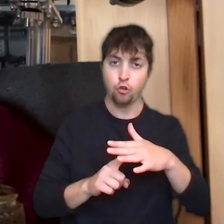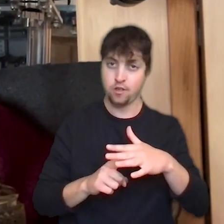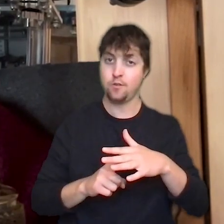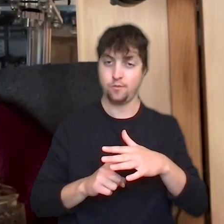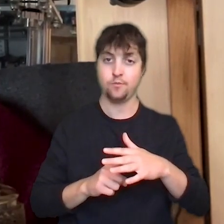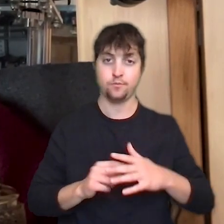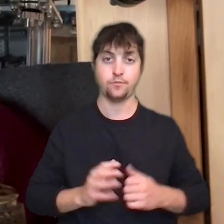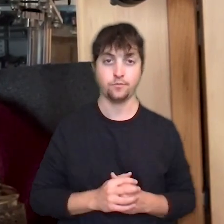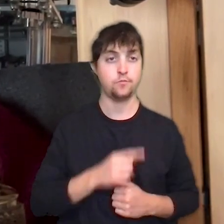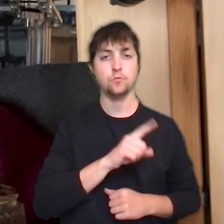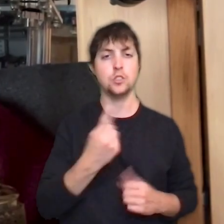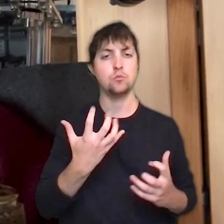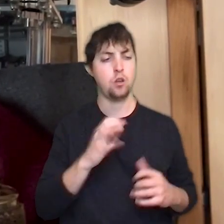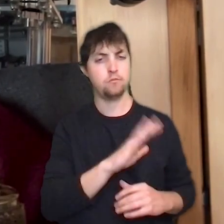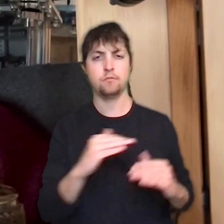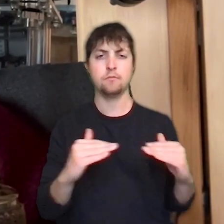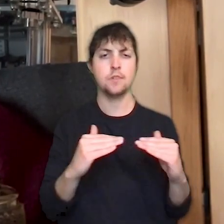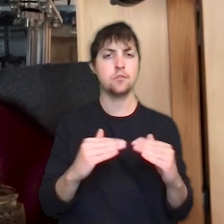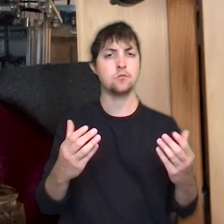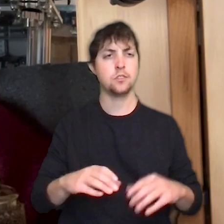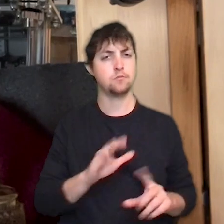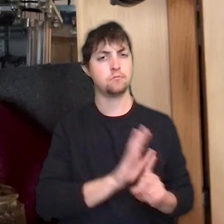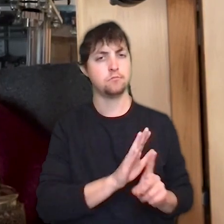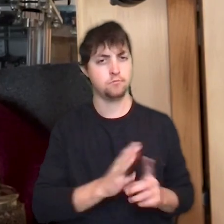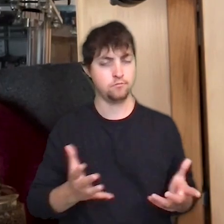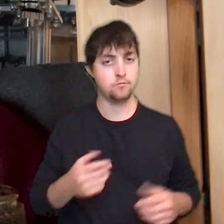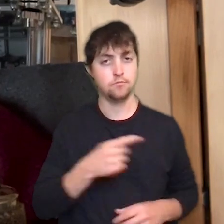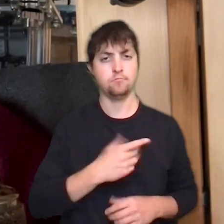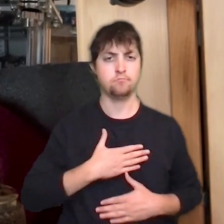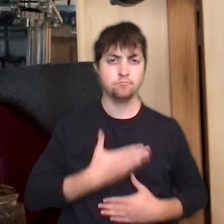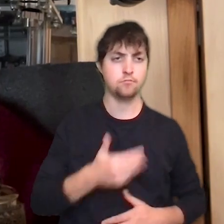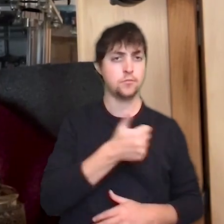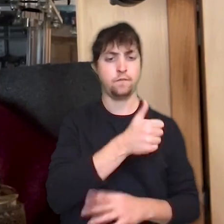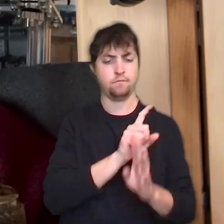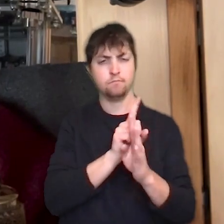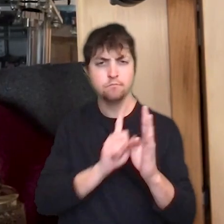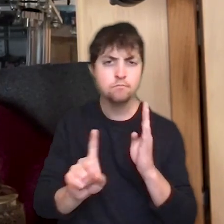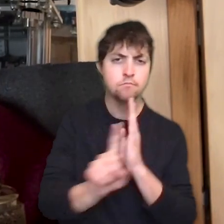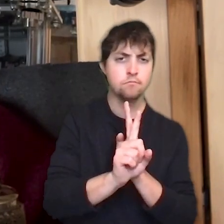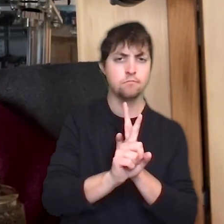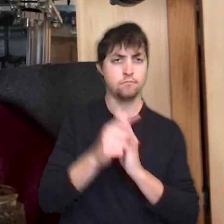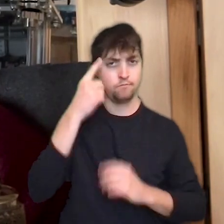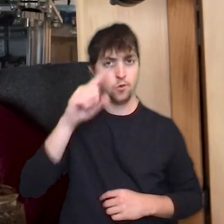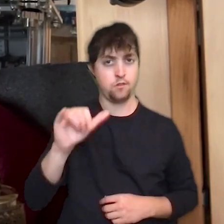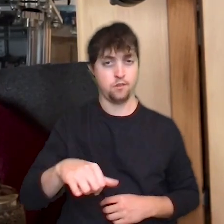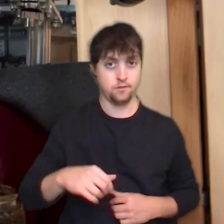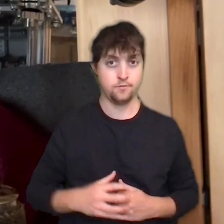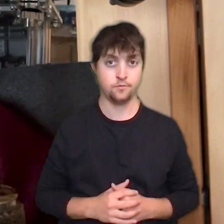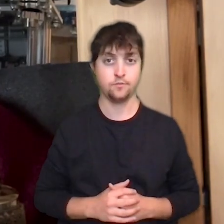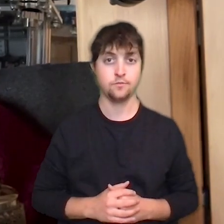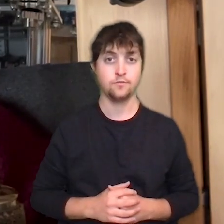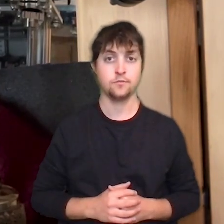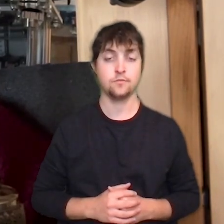out. He just wanted a fair shake, and he was willing to put himself on the line